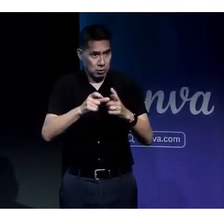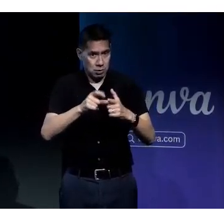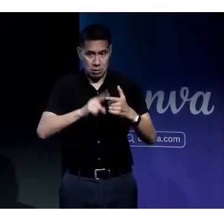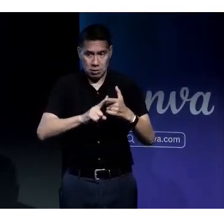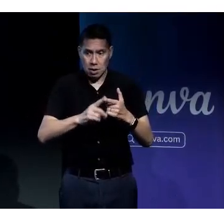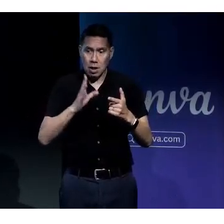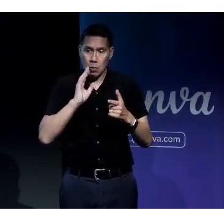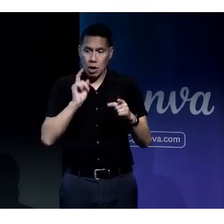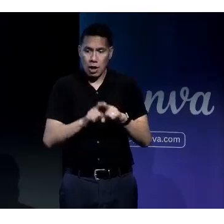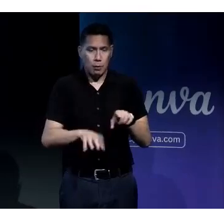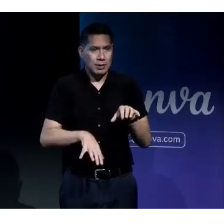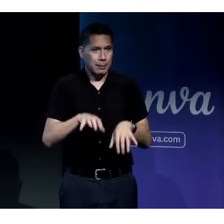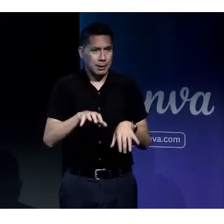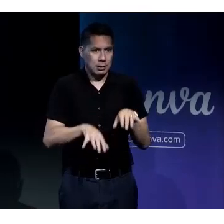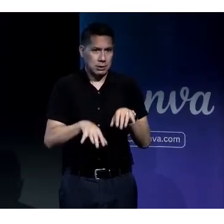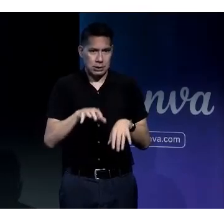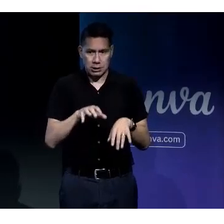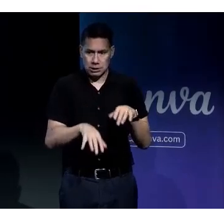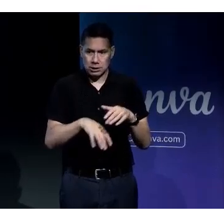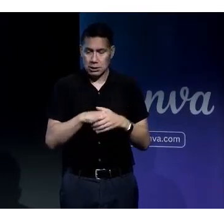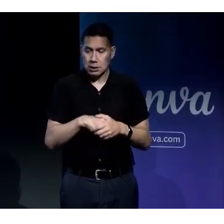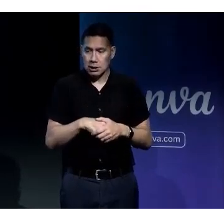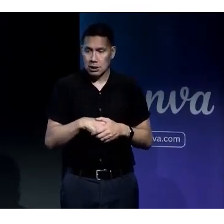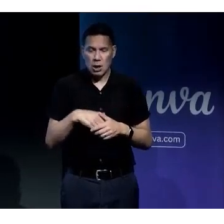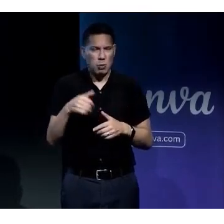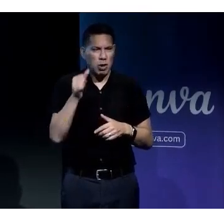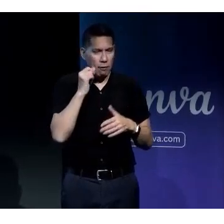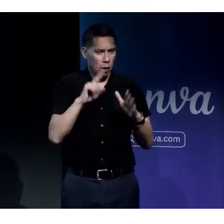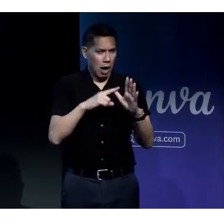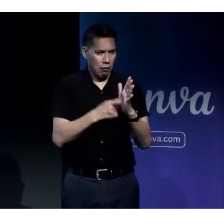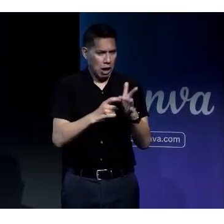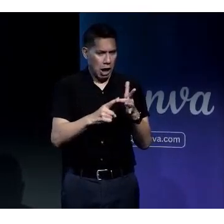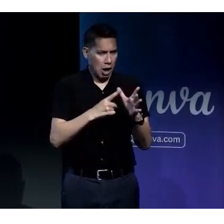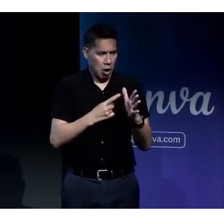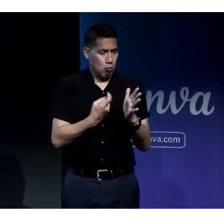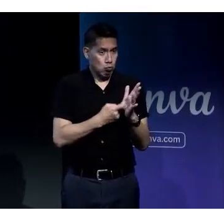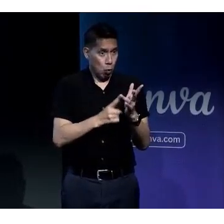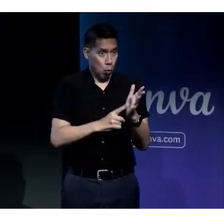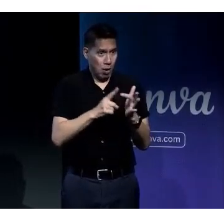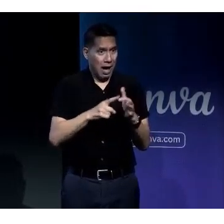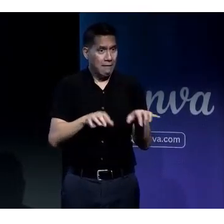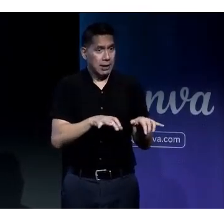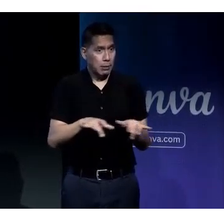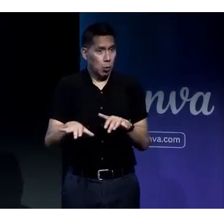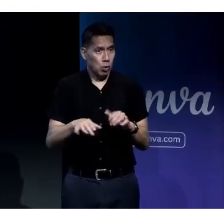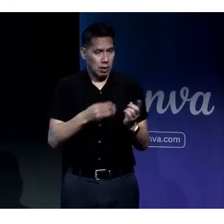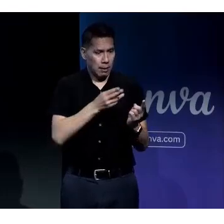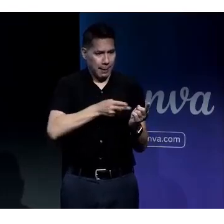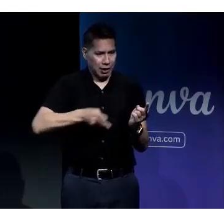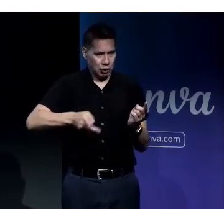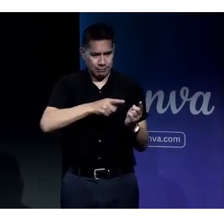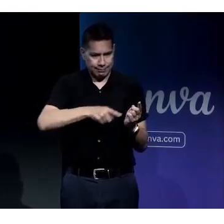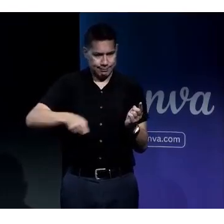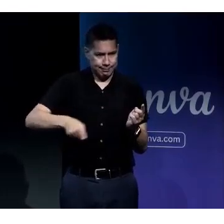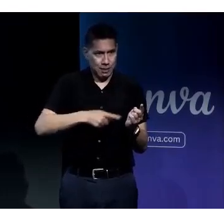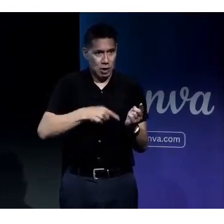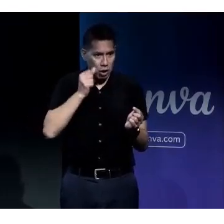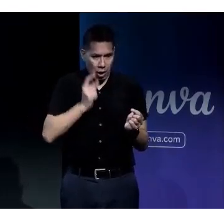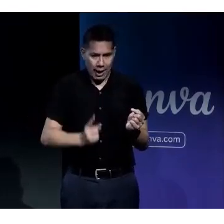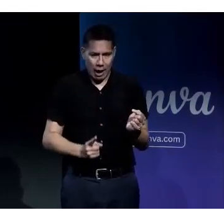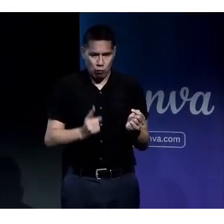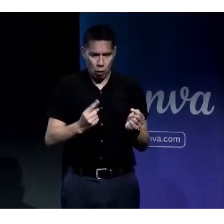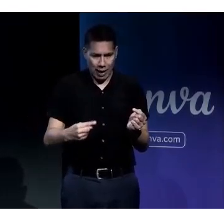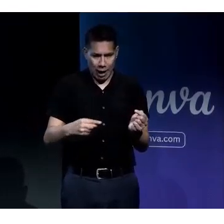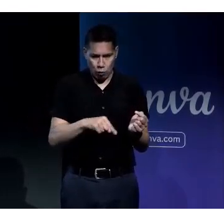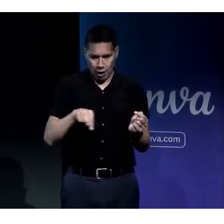with an interactive ARIA role. We know that many ARIA roles have a keyboard pattern that they follow, like using arrow keys to move a